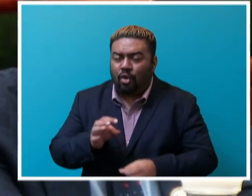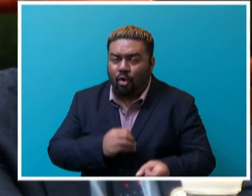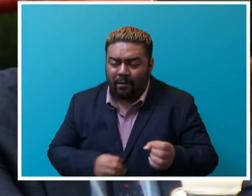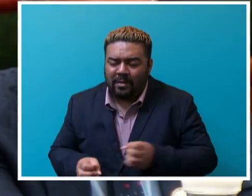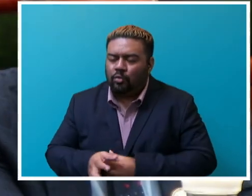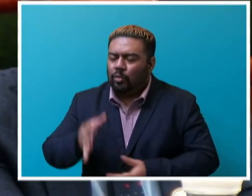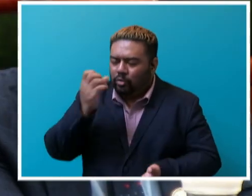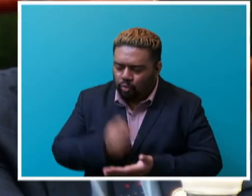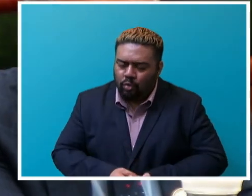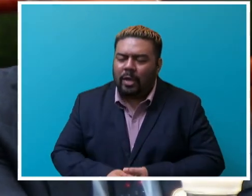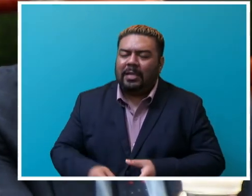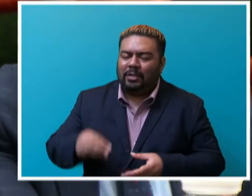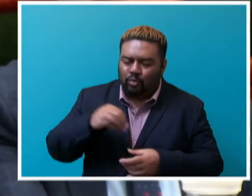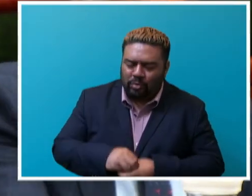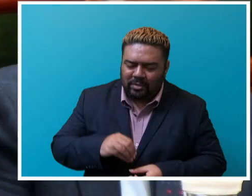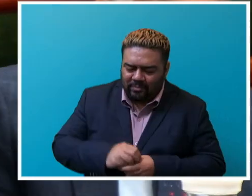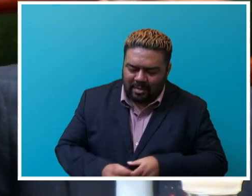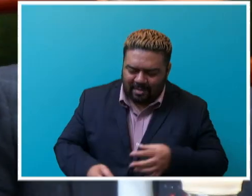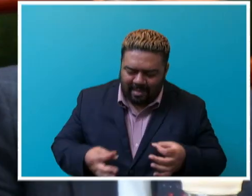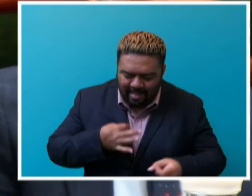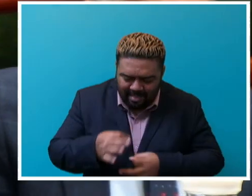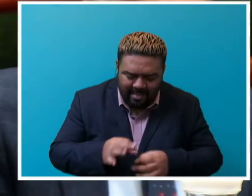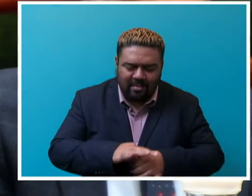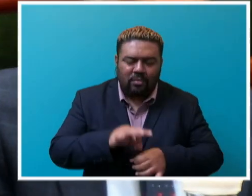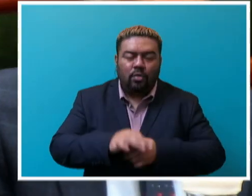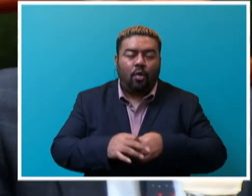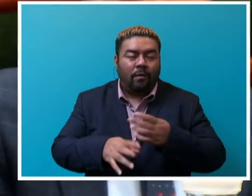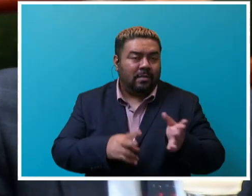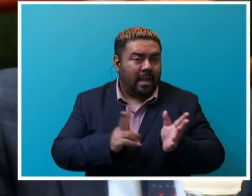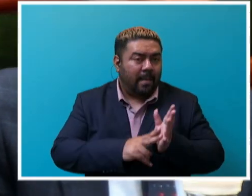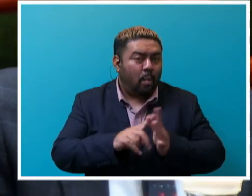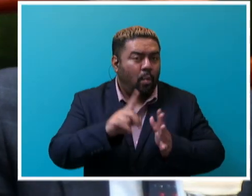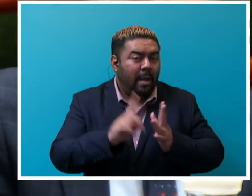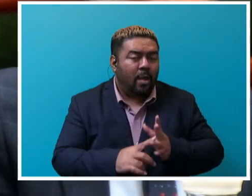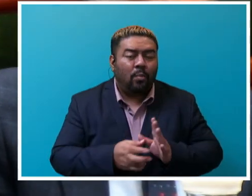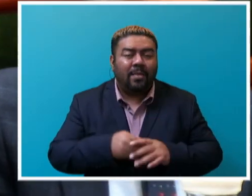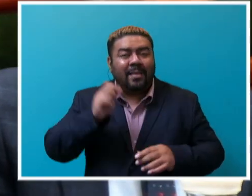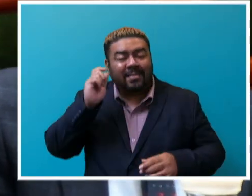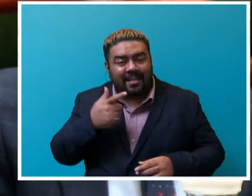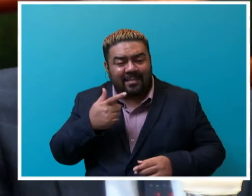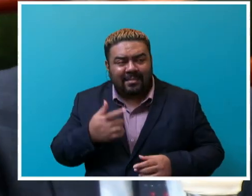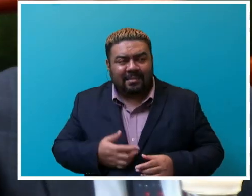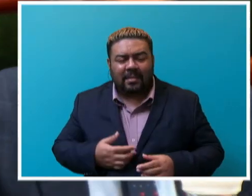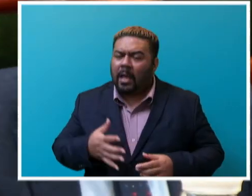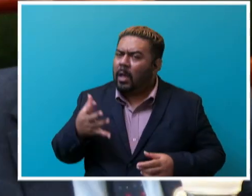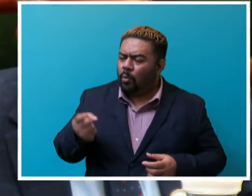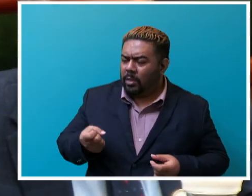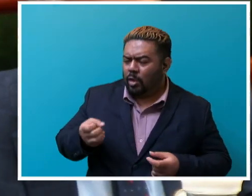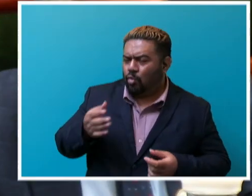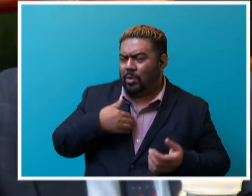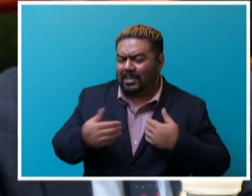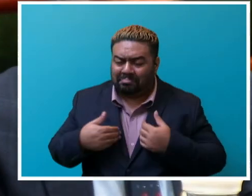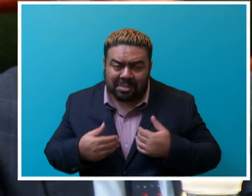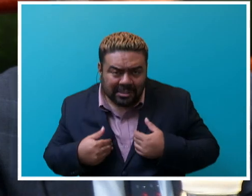ensure inclusivity in the election process. There is MOA with TELS, MOA with University of the South Pacific